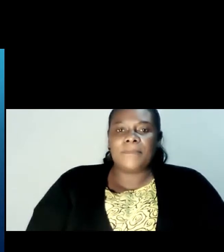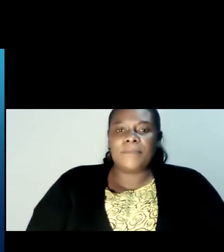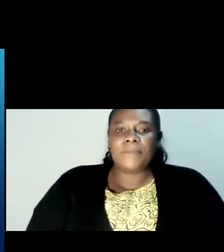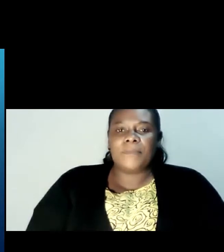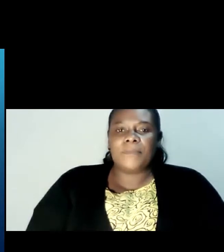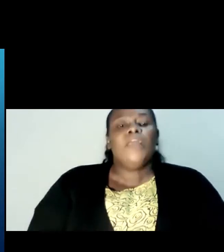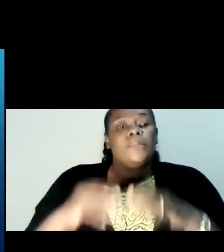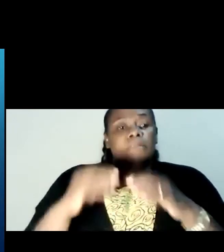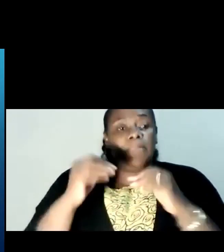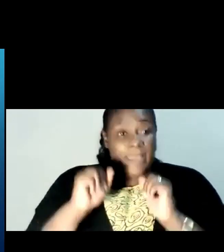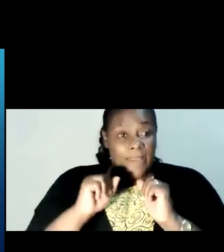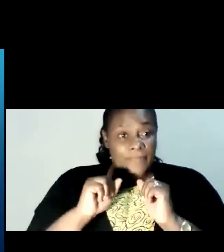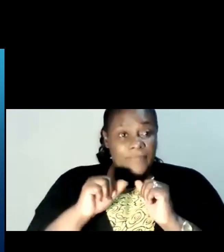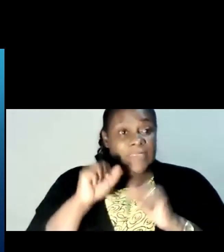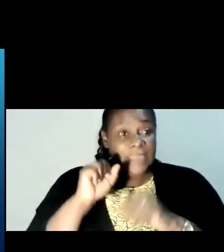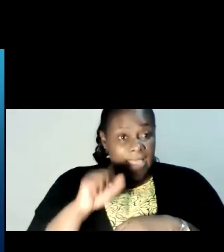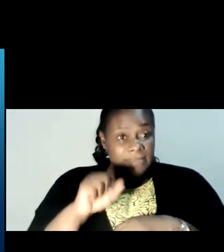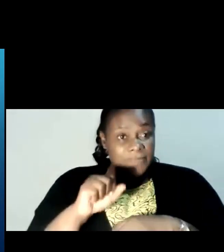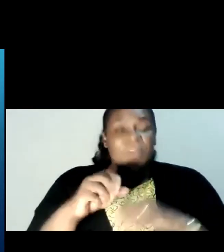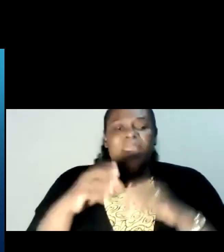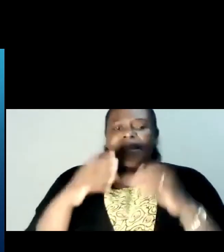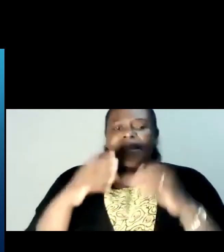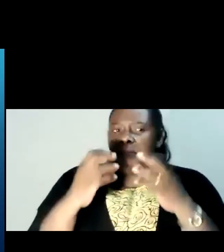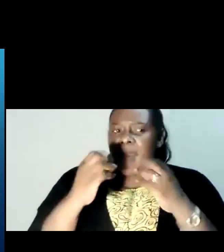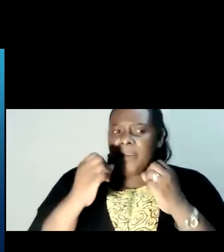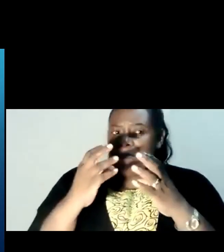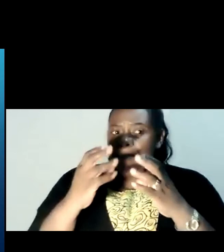cause sleep disorders.